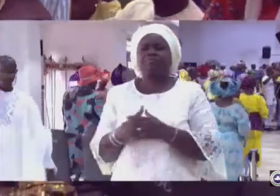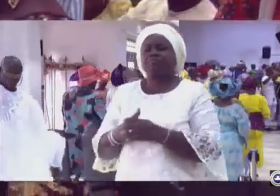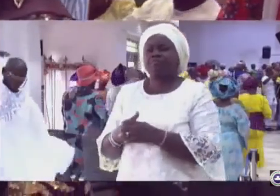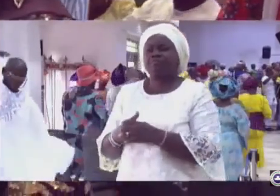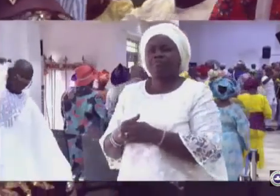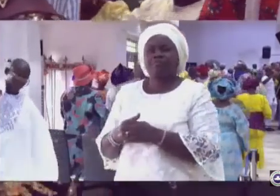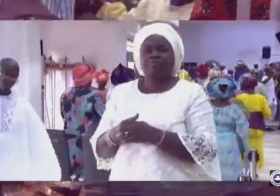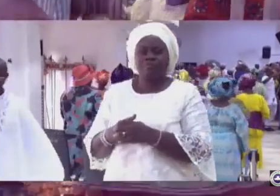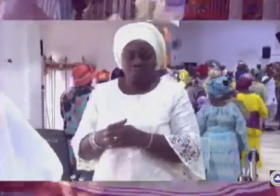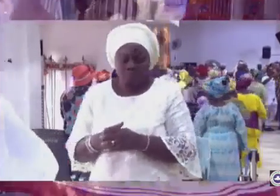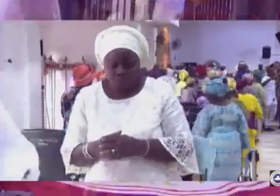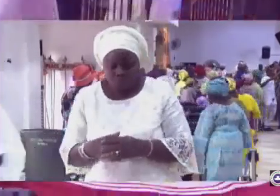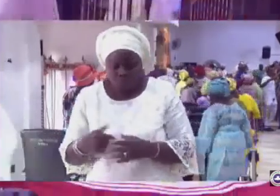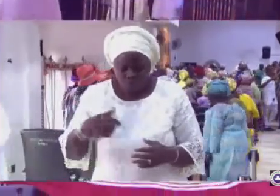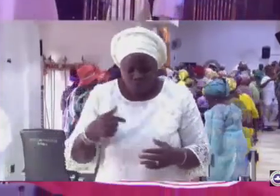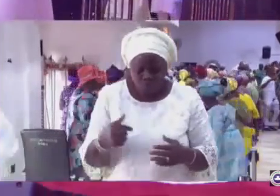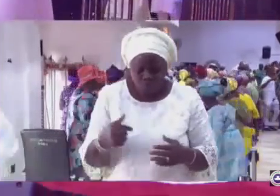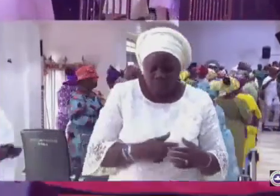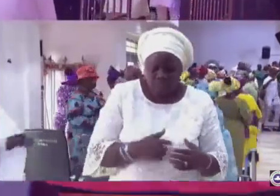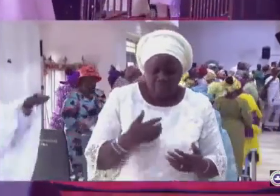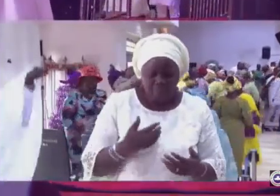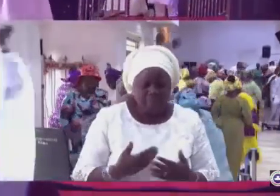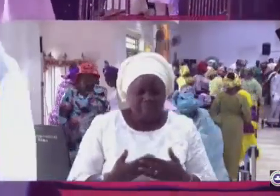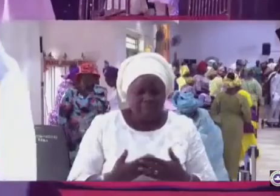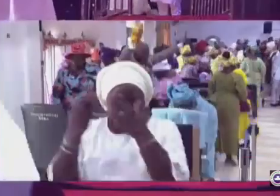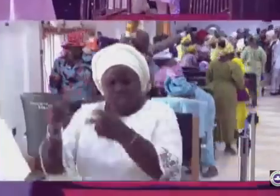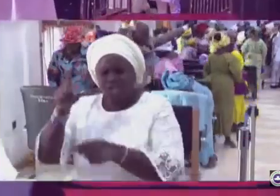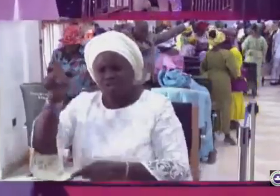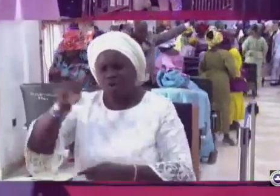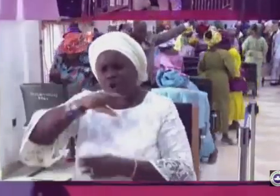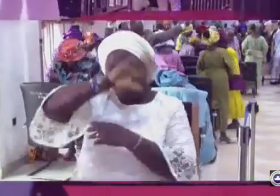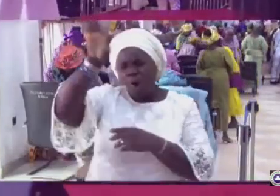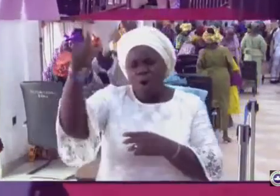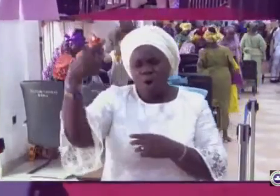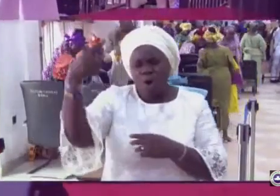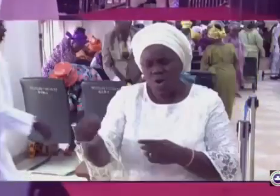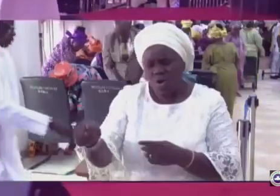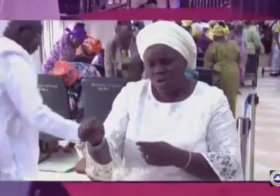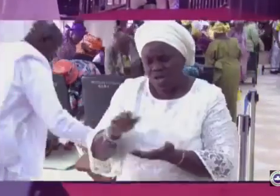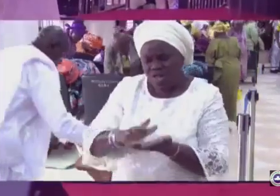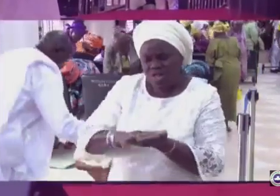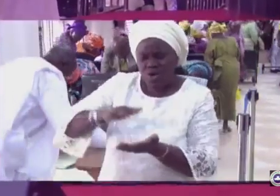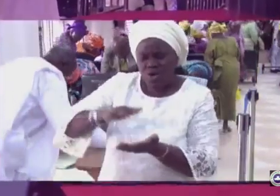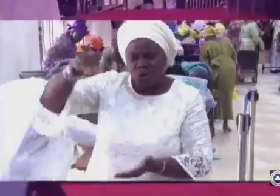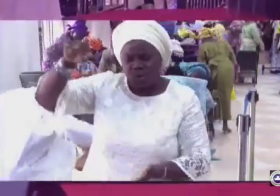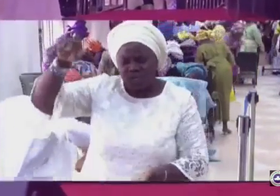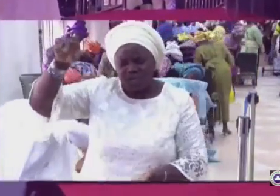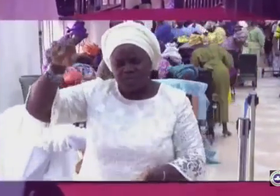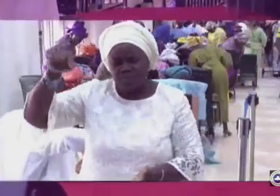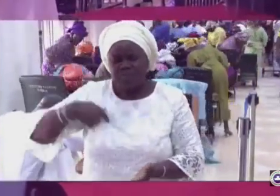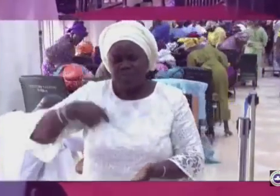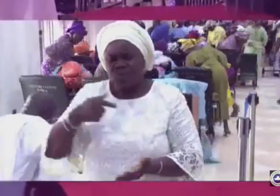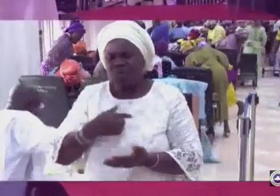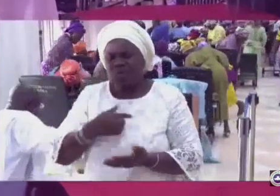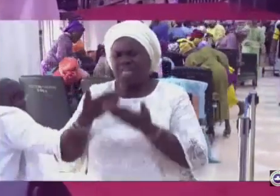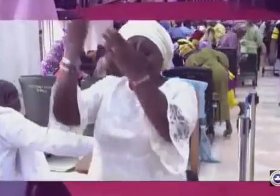We give you all the glory. We give you